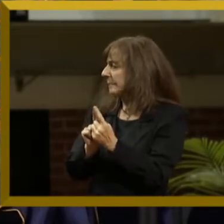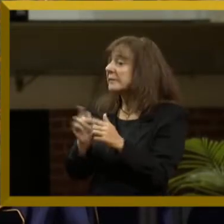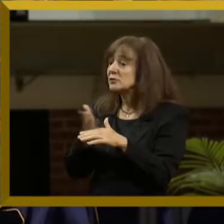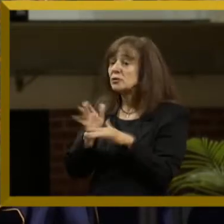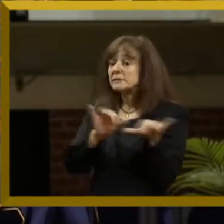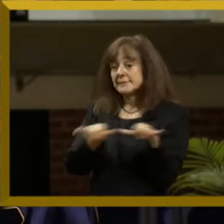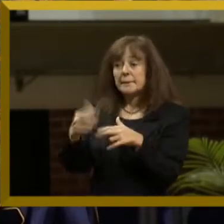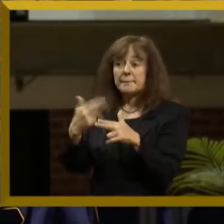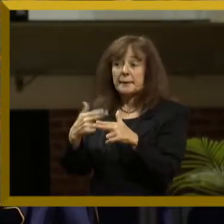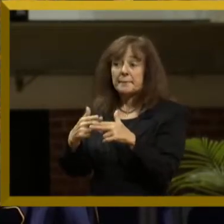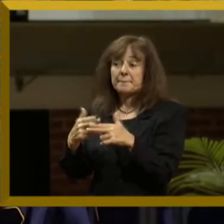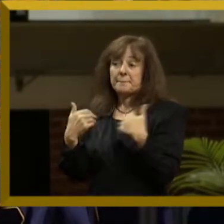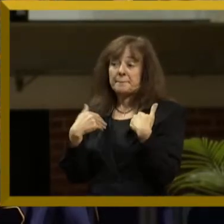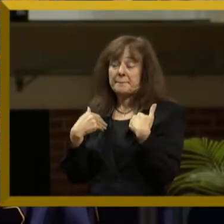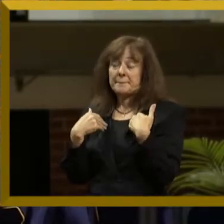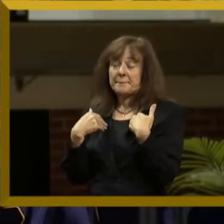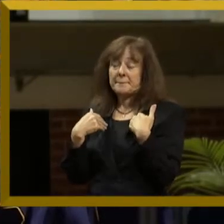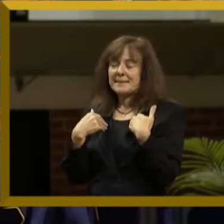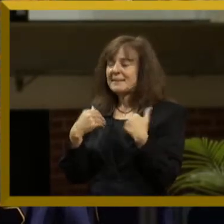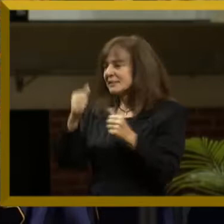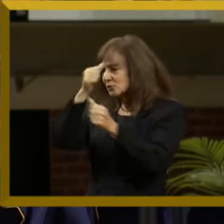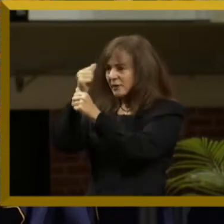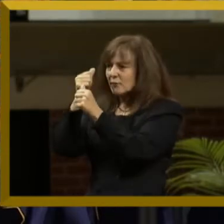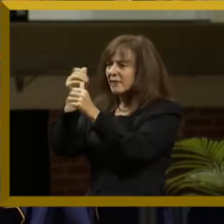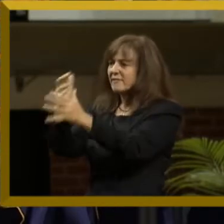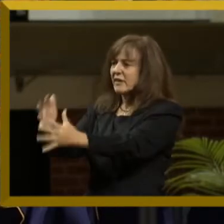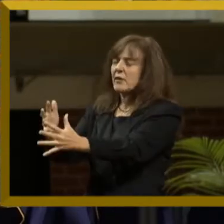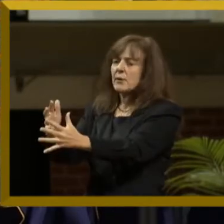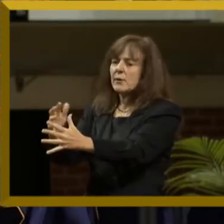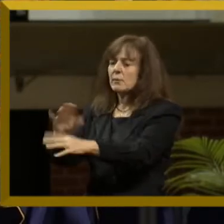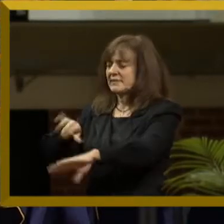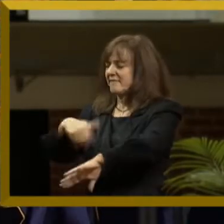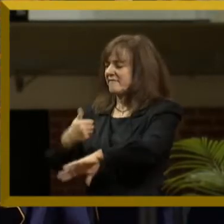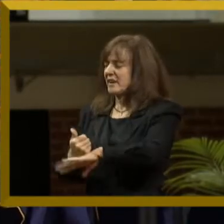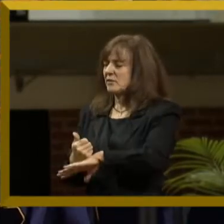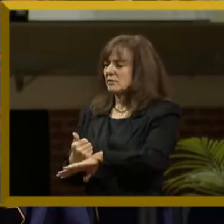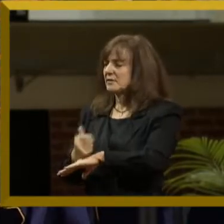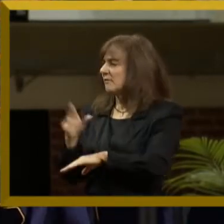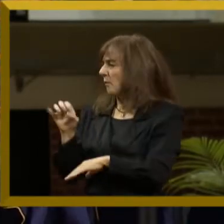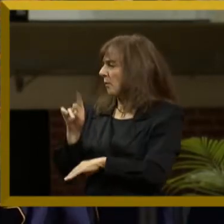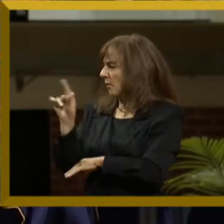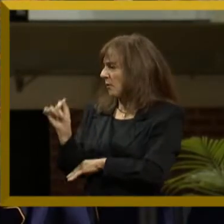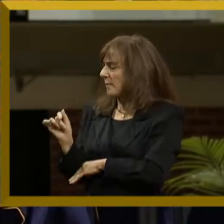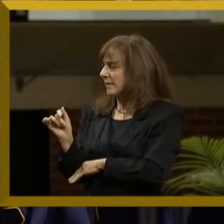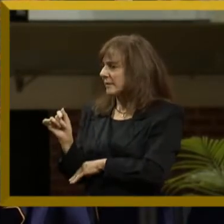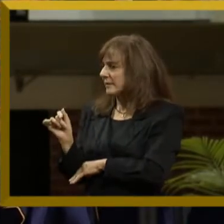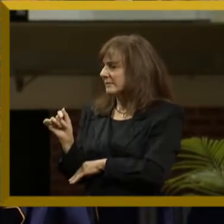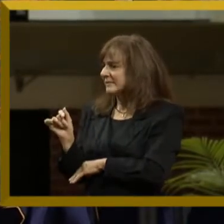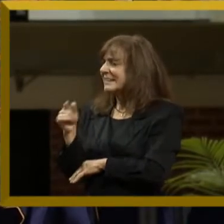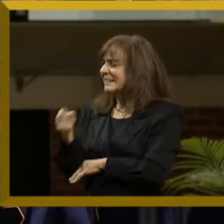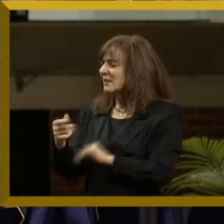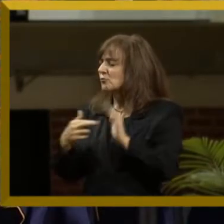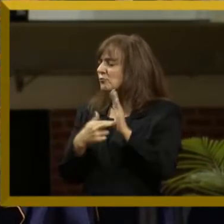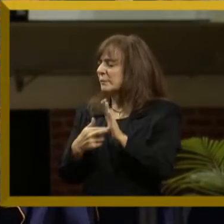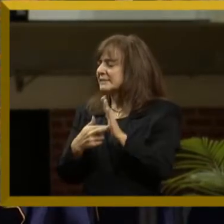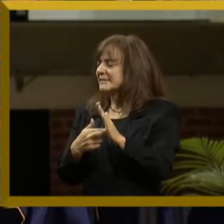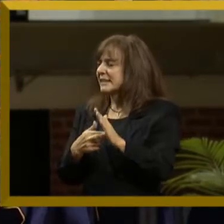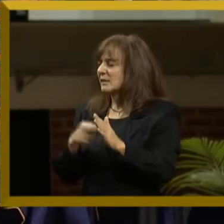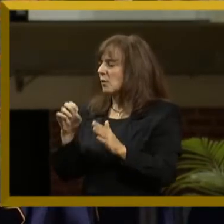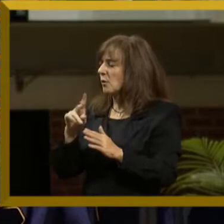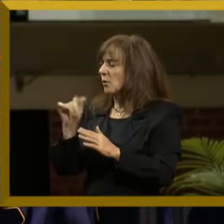same name. His great-grandfather was one of the founders of Oklahoma, and he was a representative at the